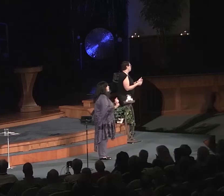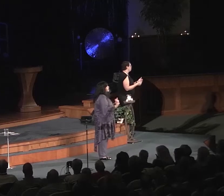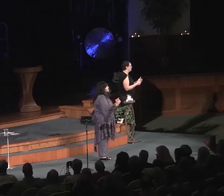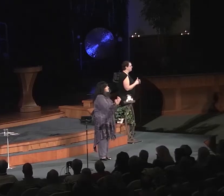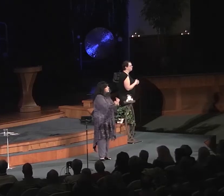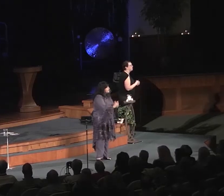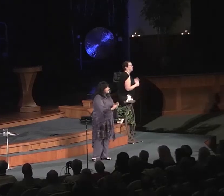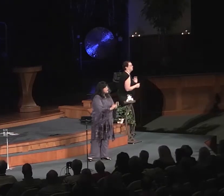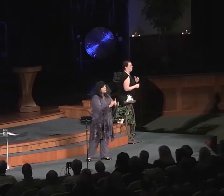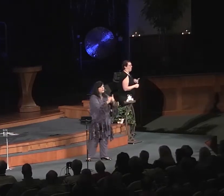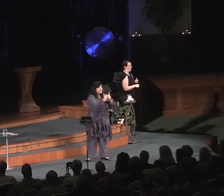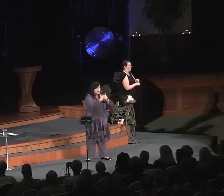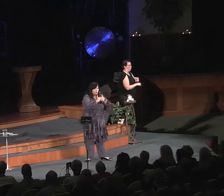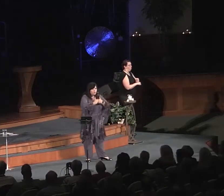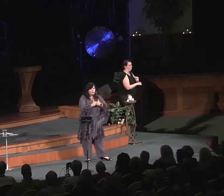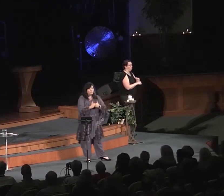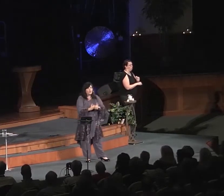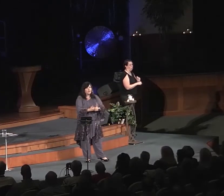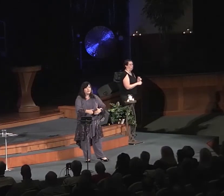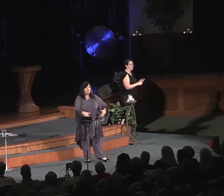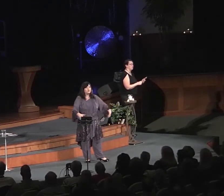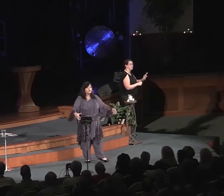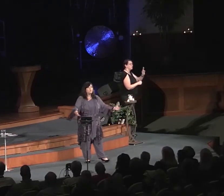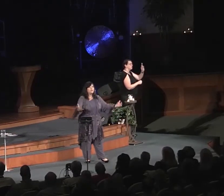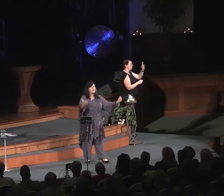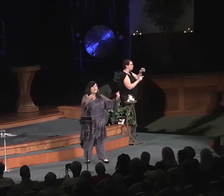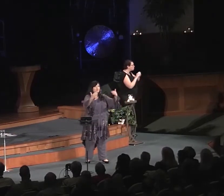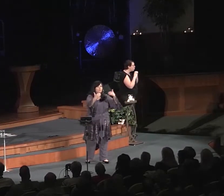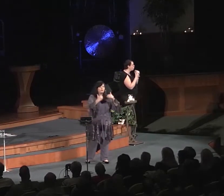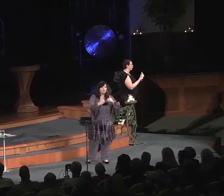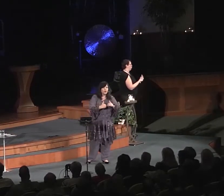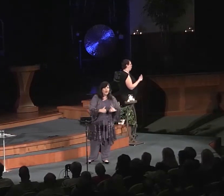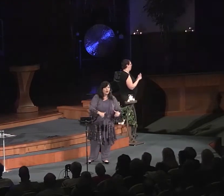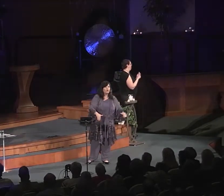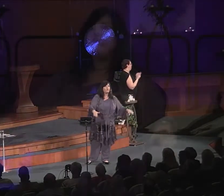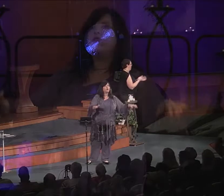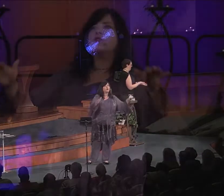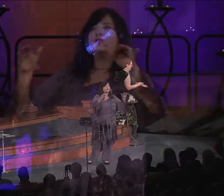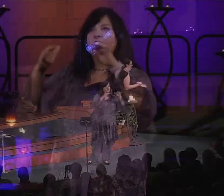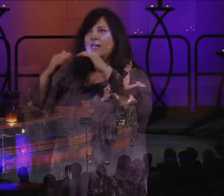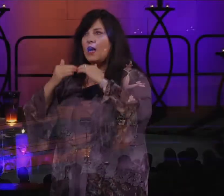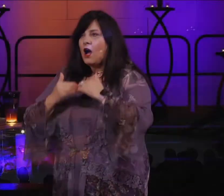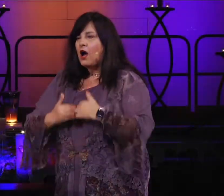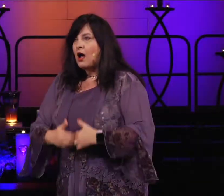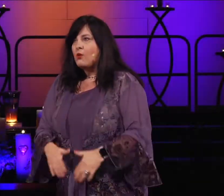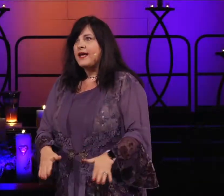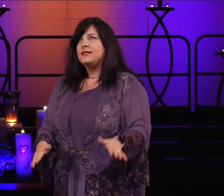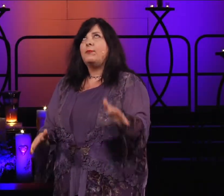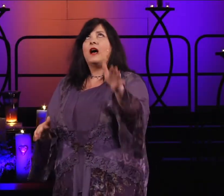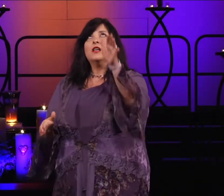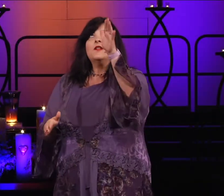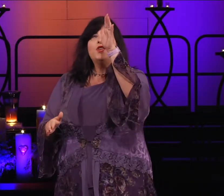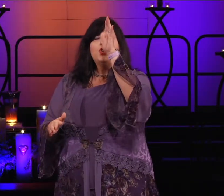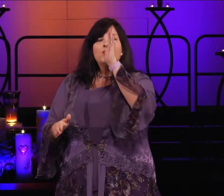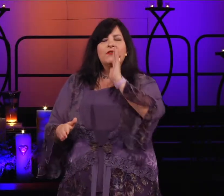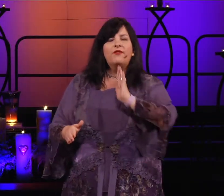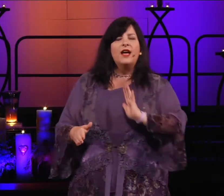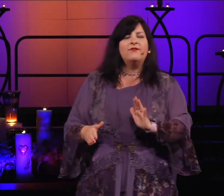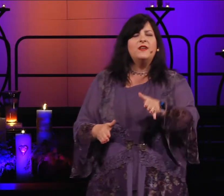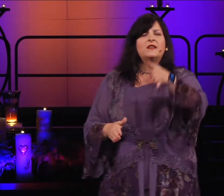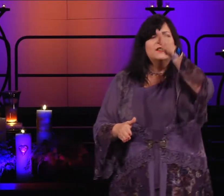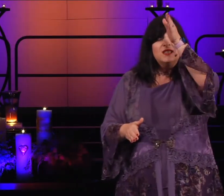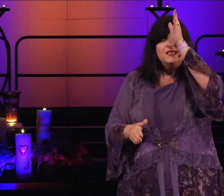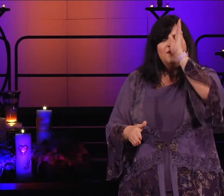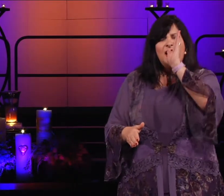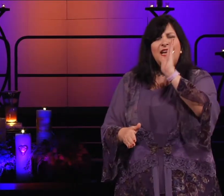our work as a spiritual group of beings is to be in prayer first, always about the